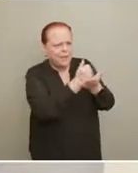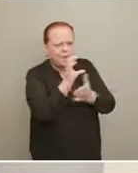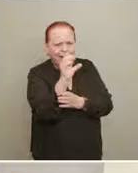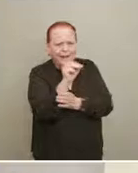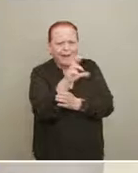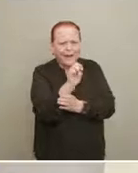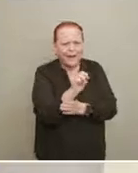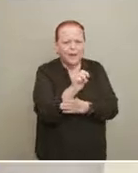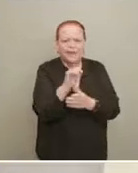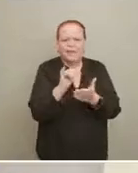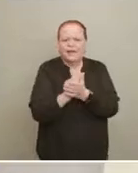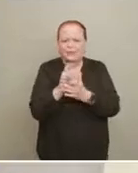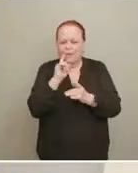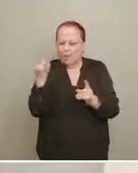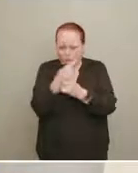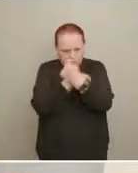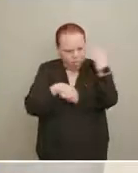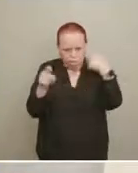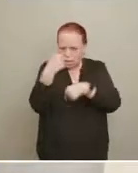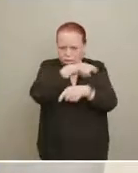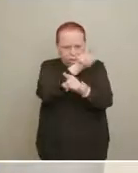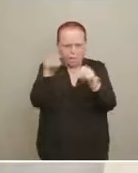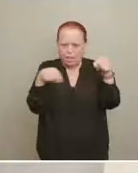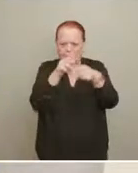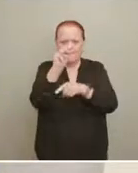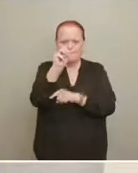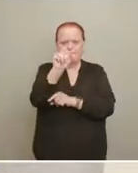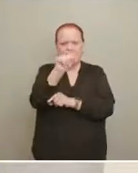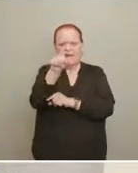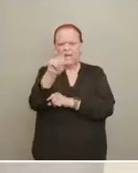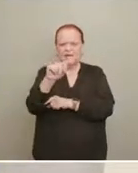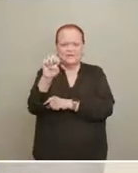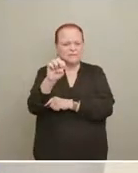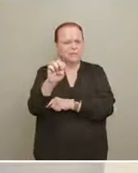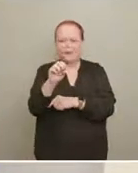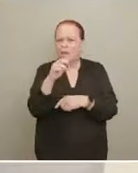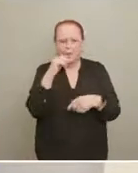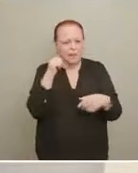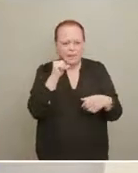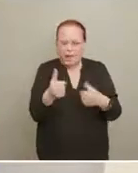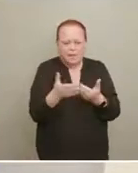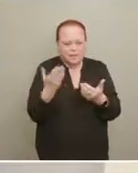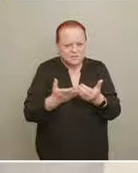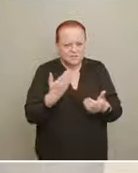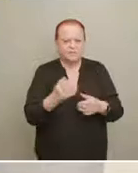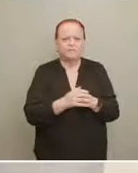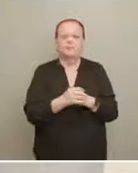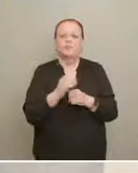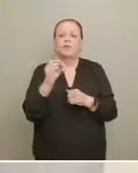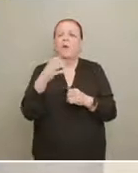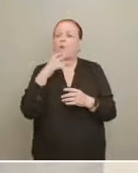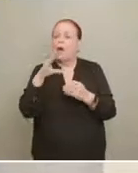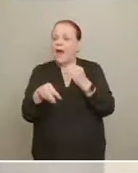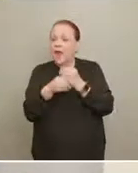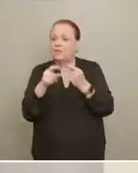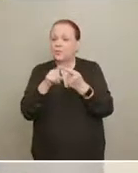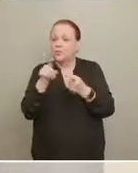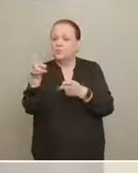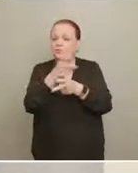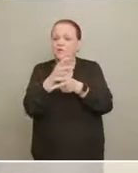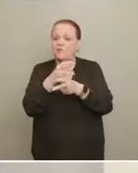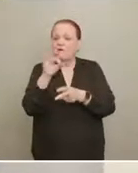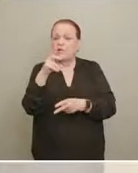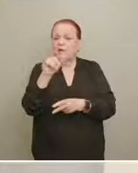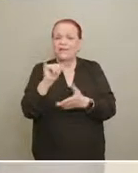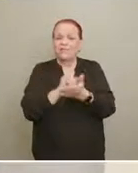like navigating a maze. Now, it's very difficult and very painful. And to build on some of Supervisor Foley's comments, the crises